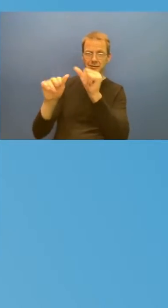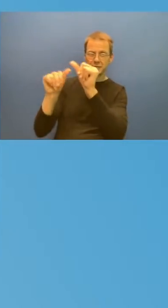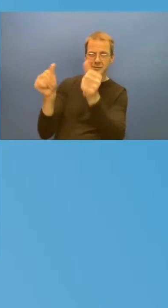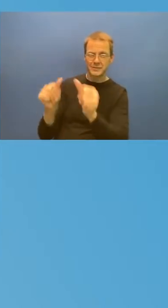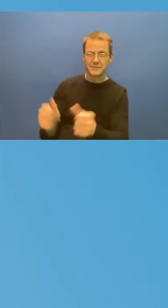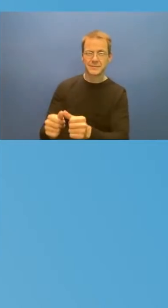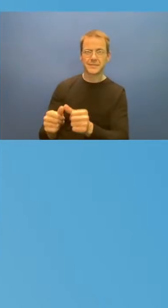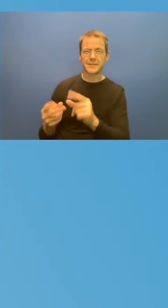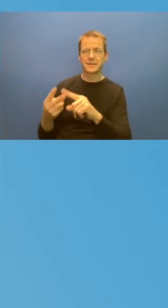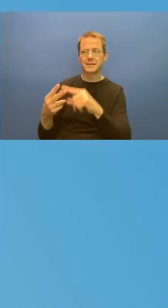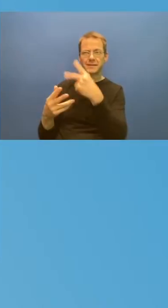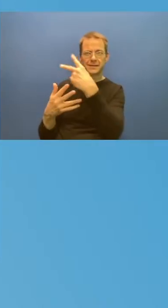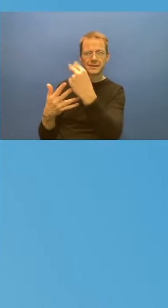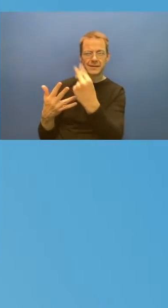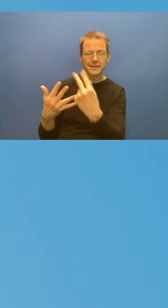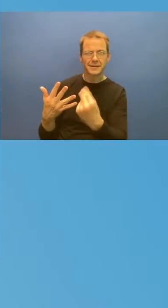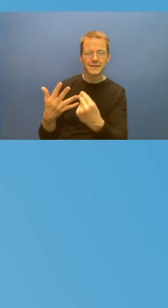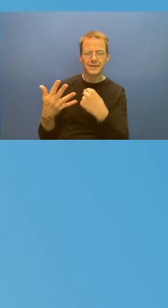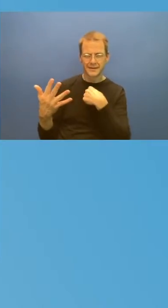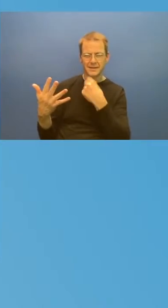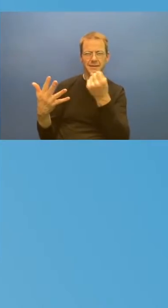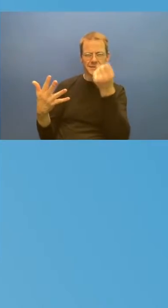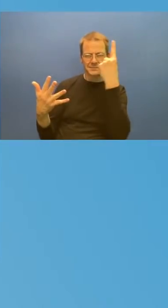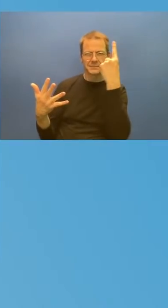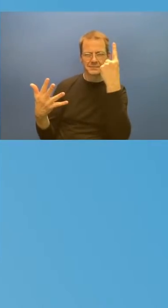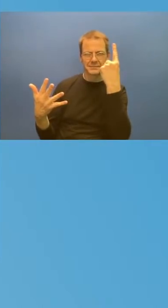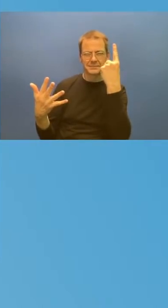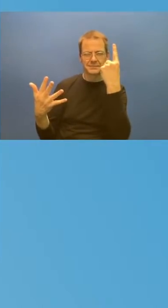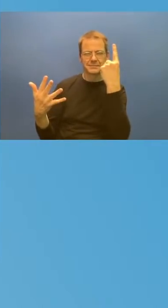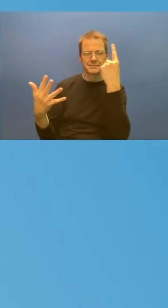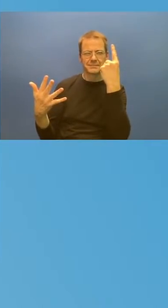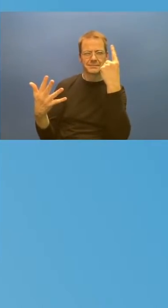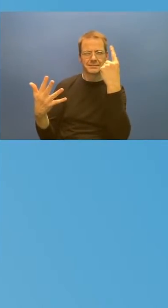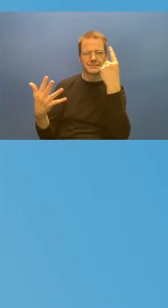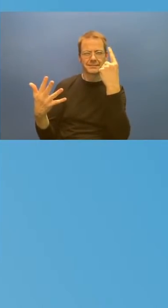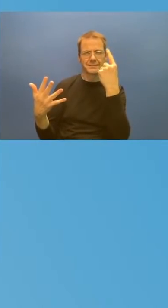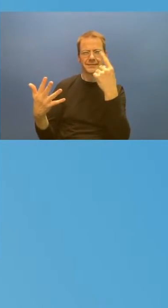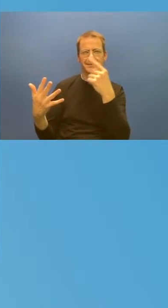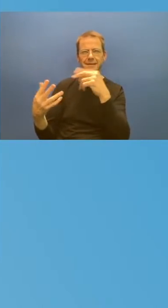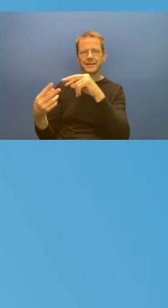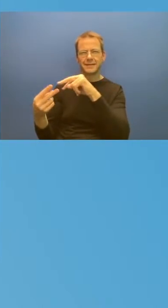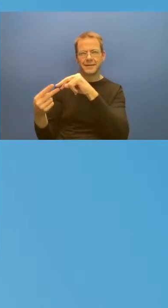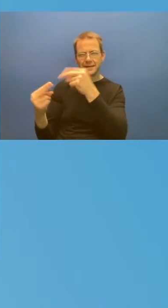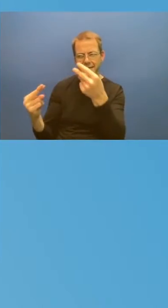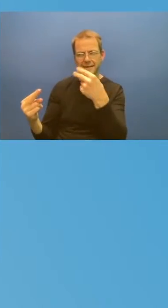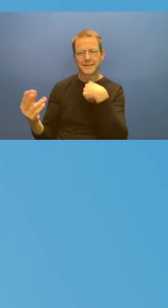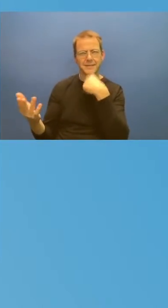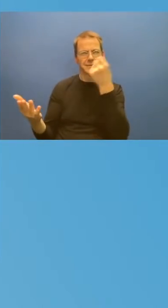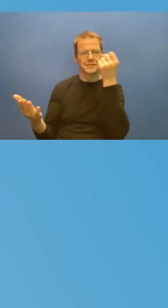genetic material, and we can even play in the lab